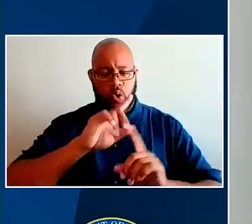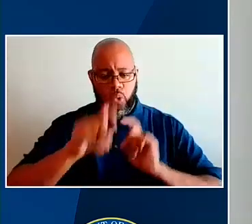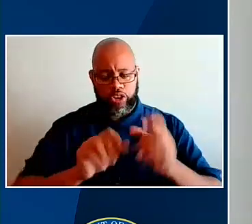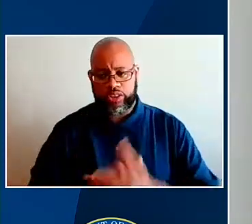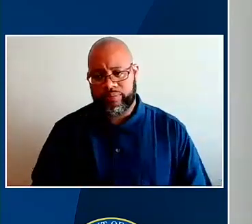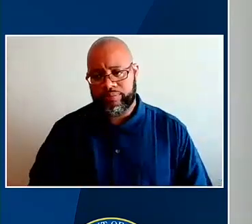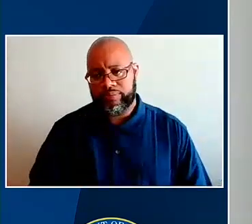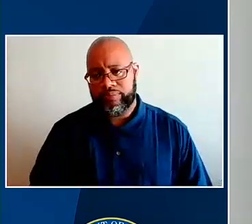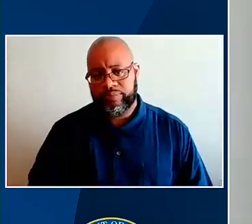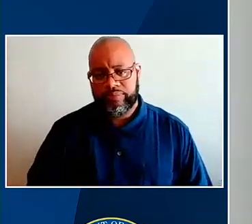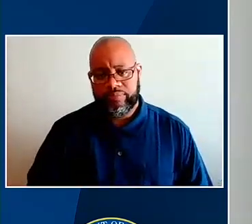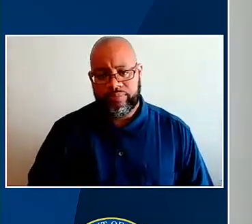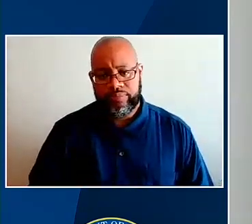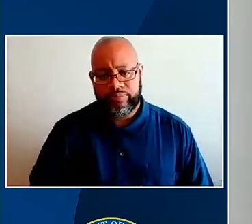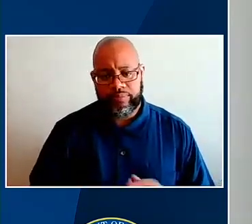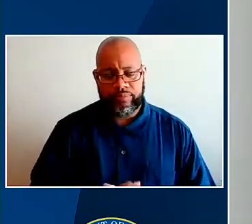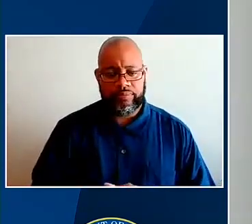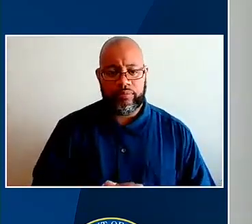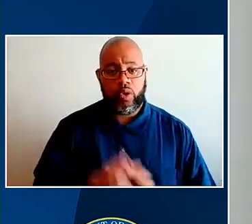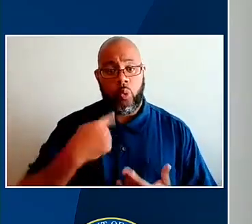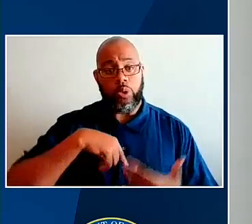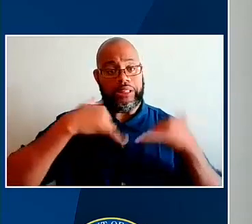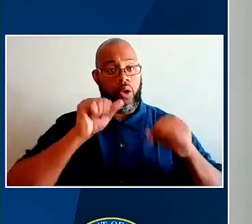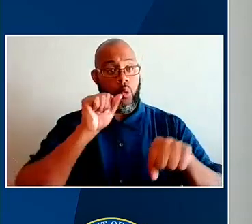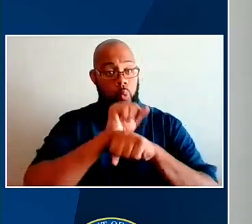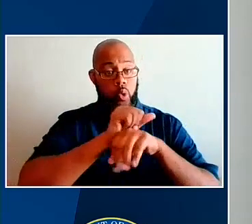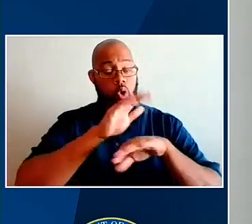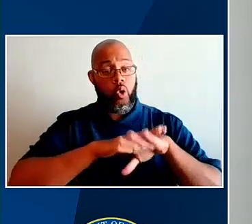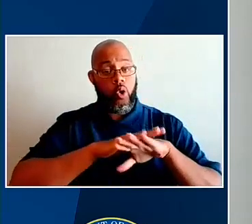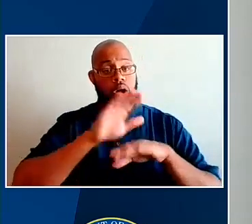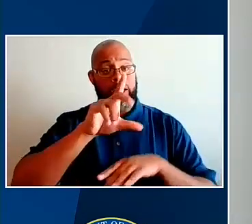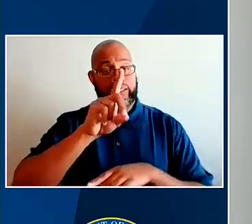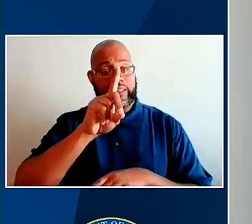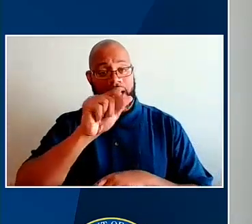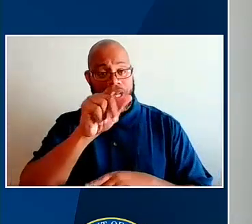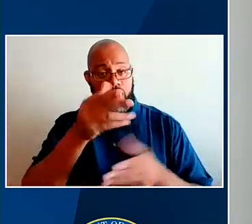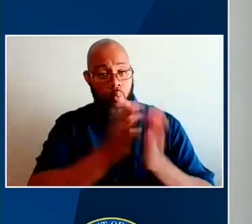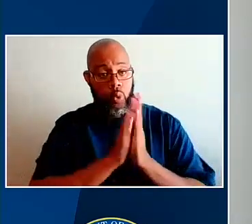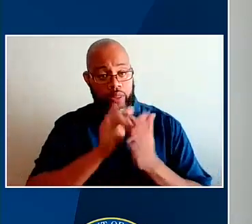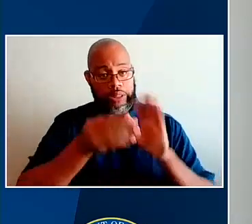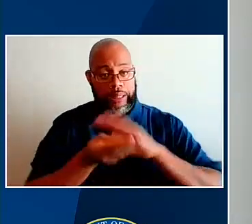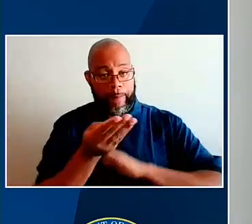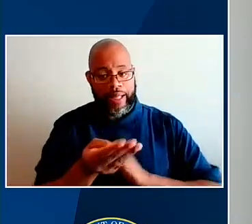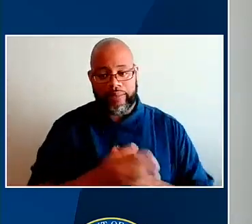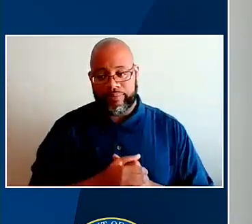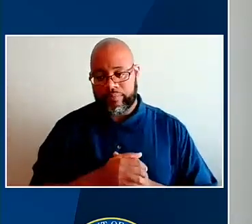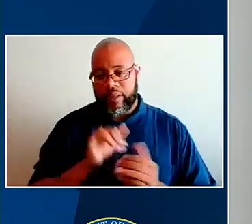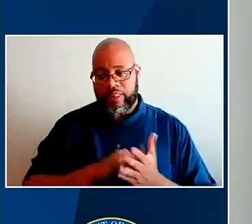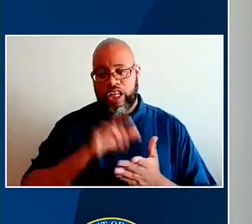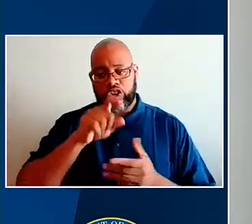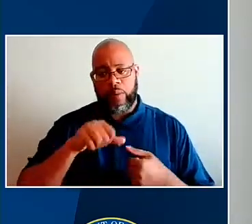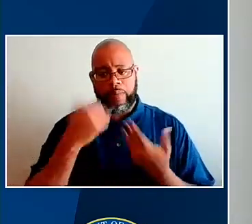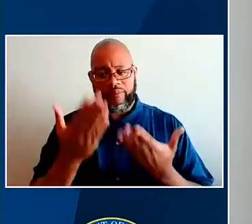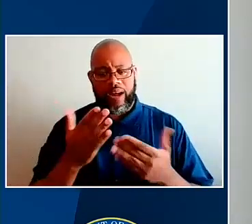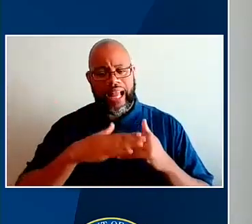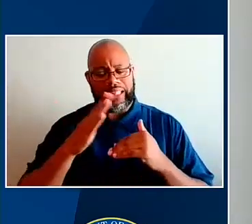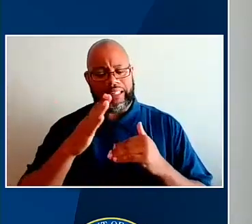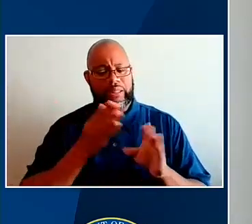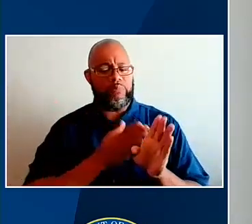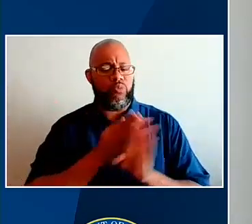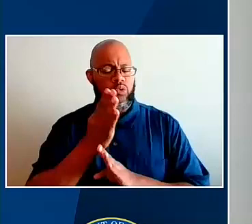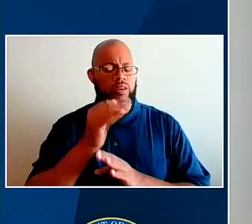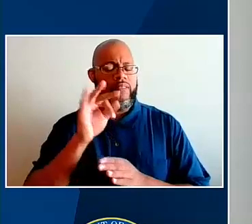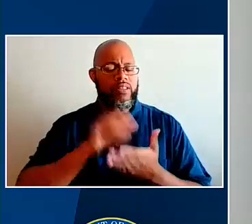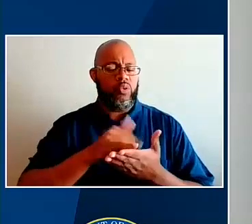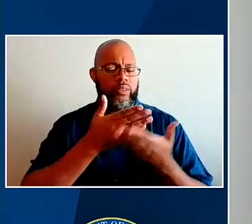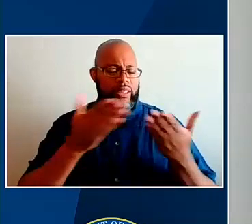Sophie. We are still working on data requests that you submitted that should provide at least the majority of those